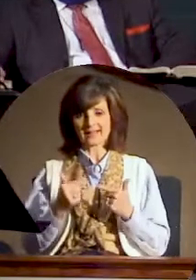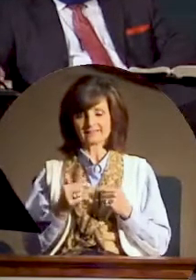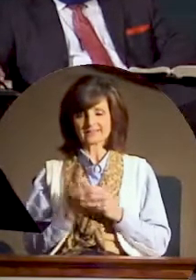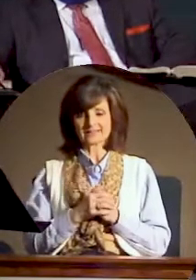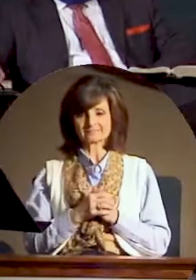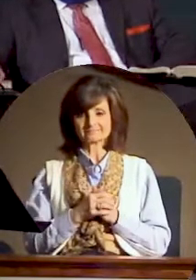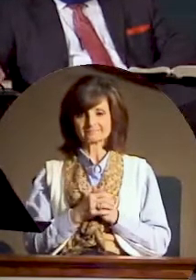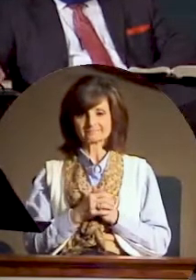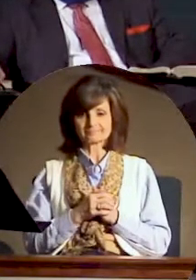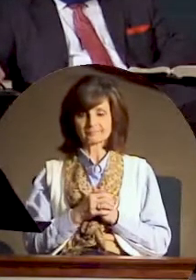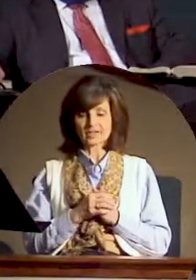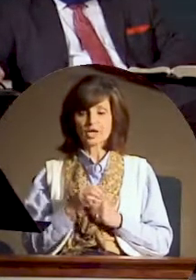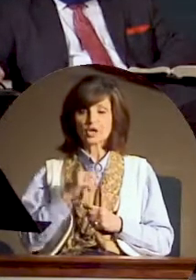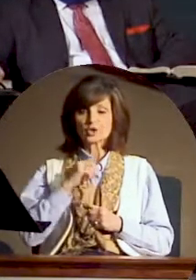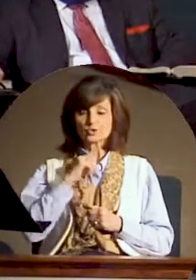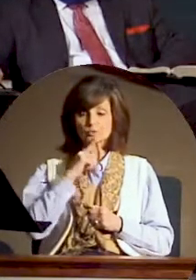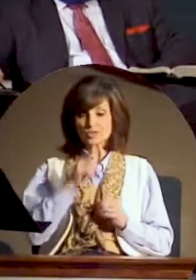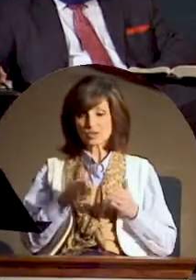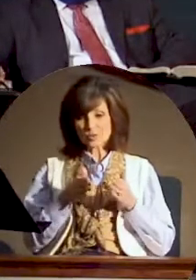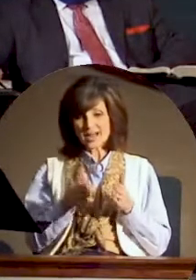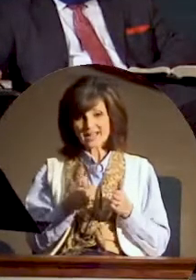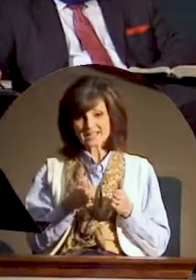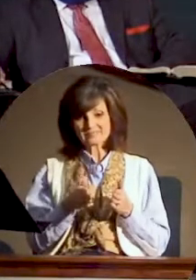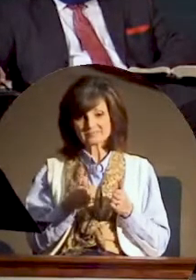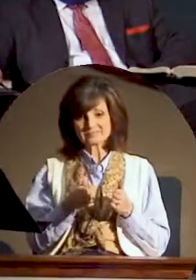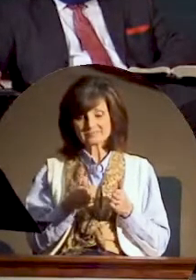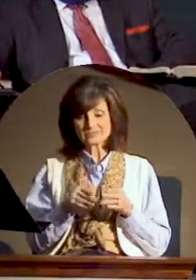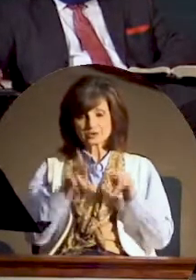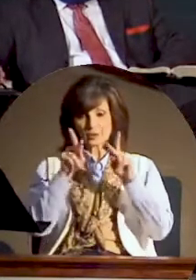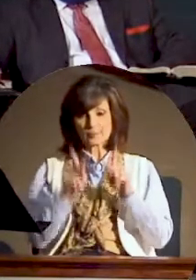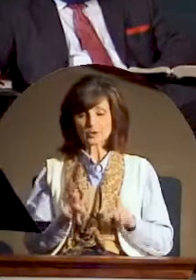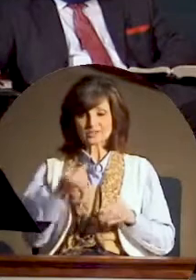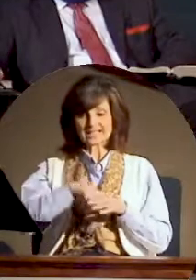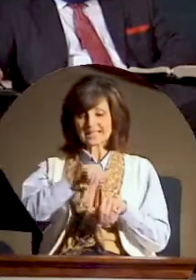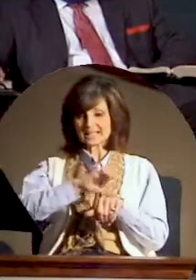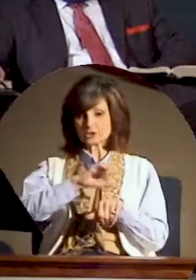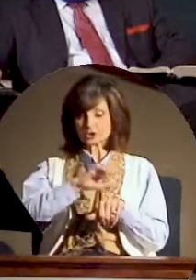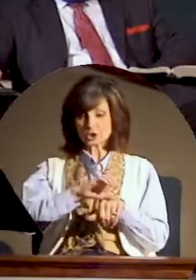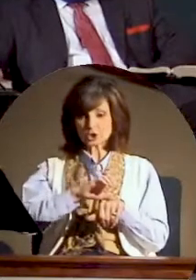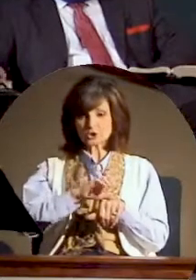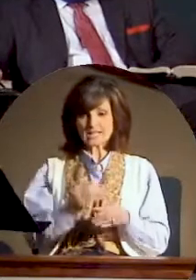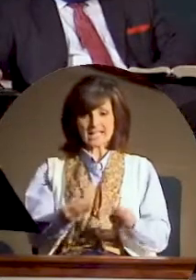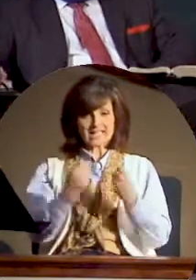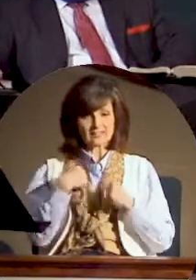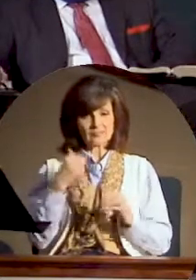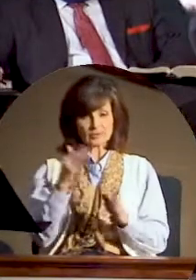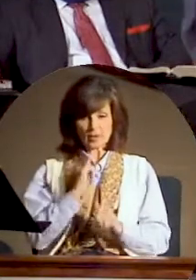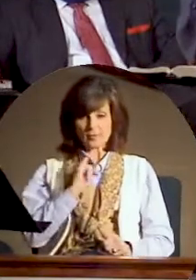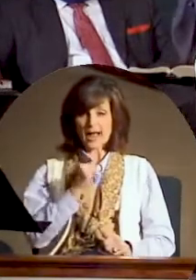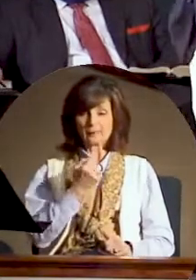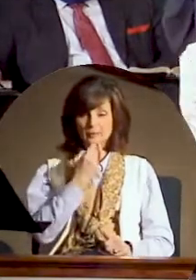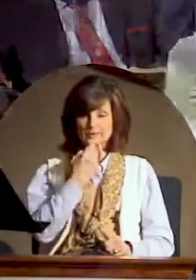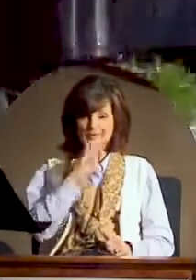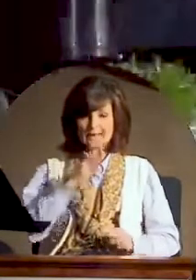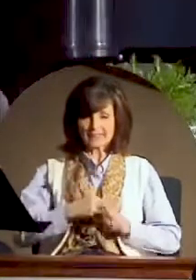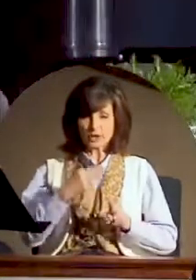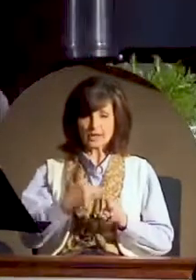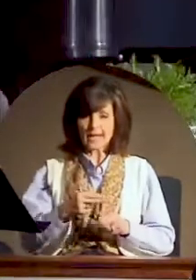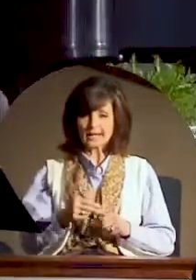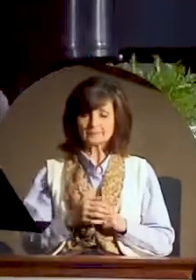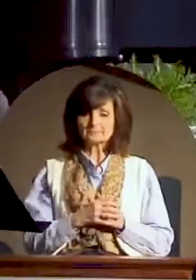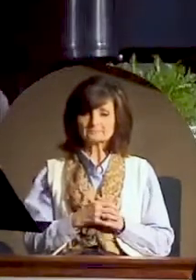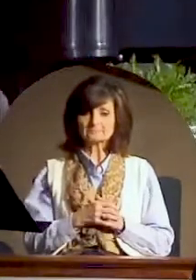fact, can I tell you something in a real sense? There's a person in this church that's been giving me trouble, and I'm going to call their blessed God name